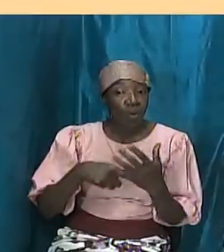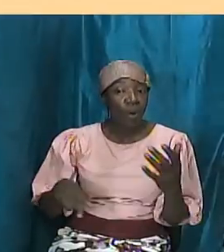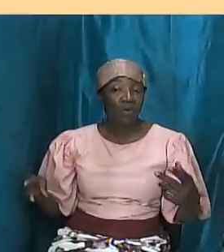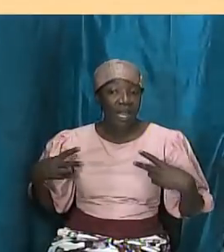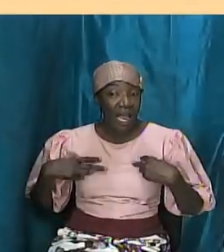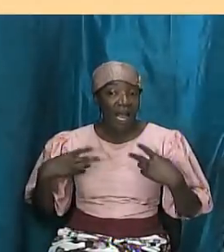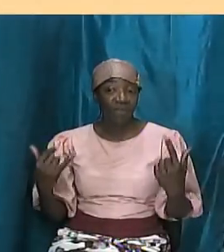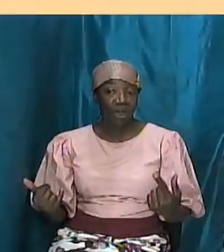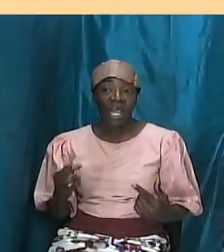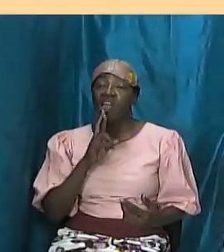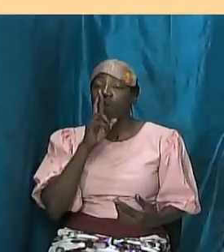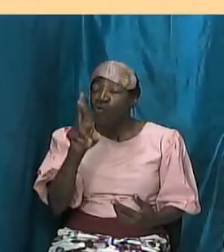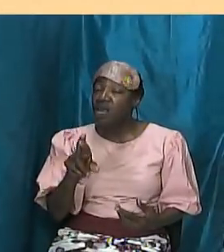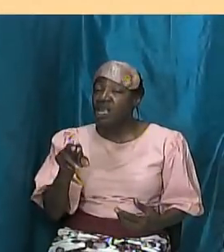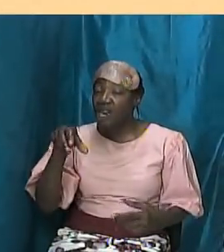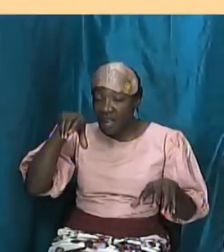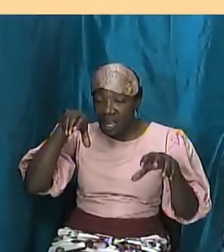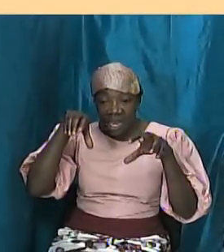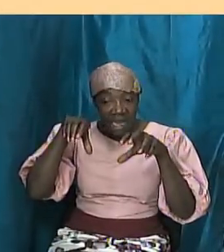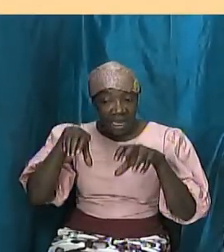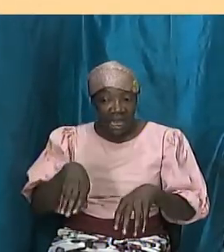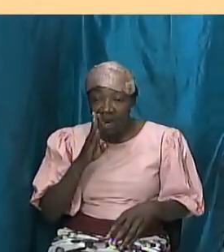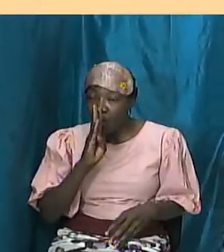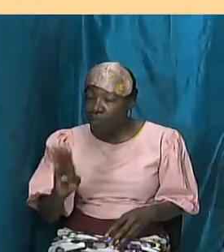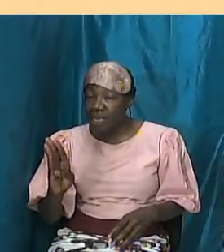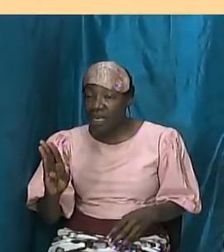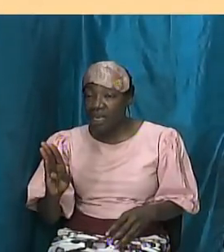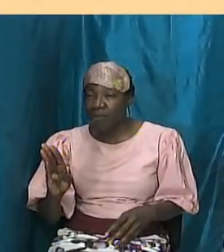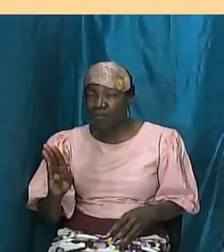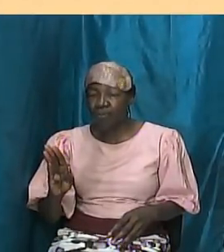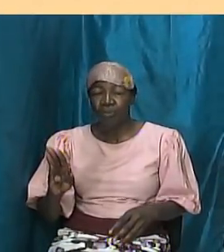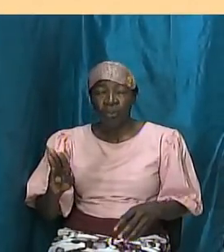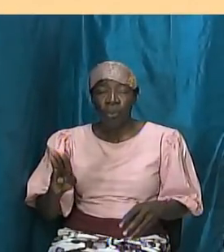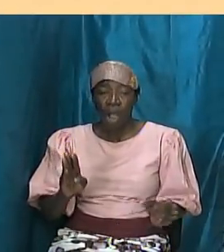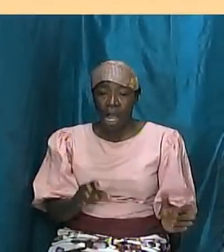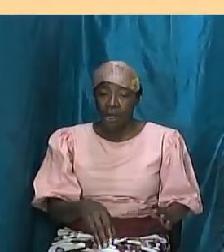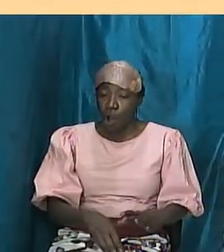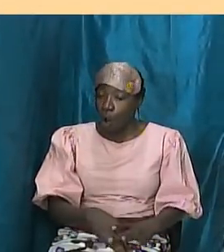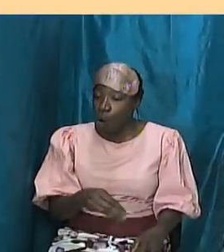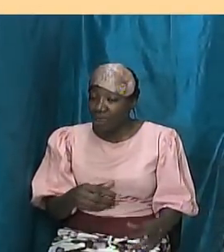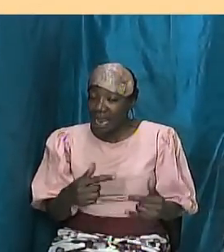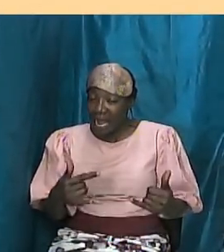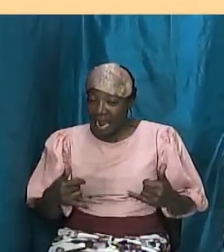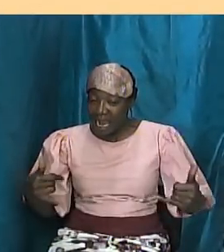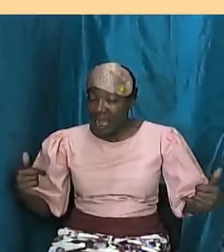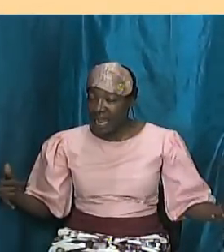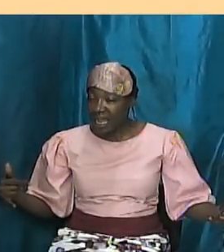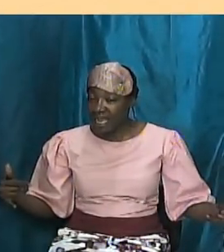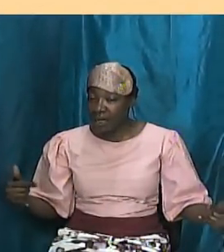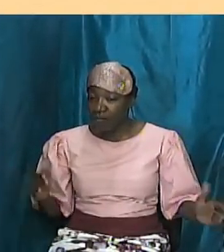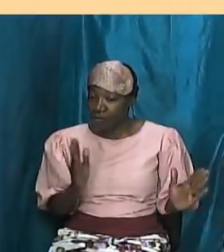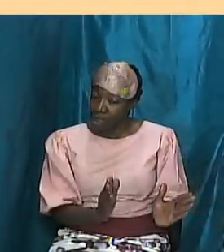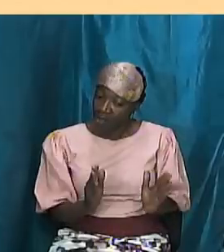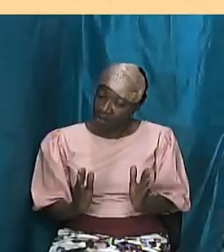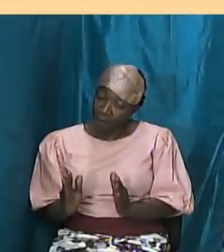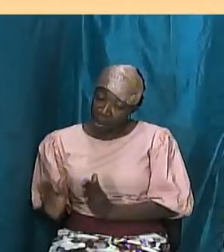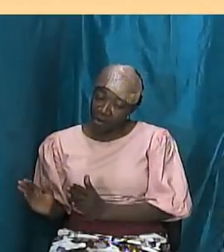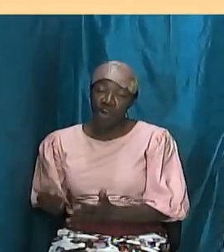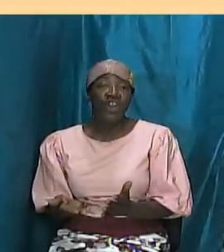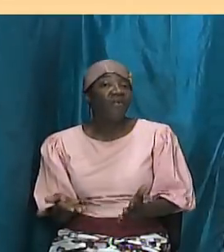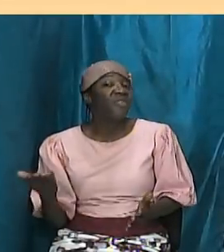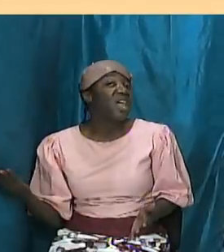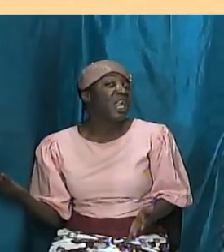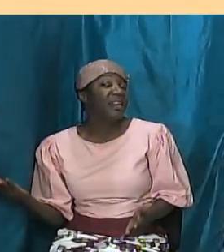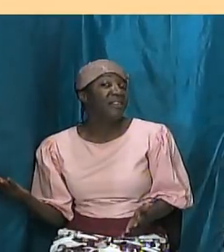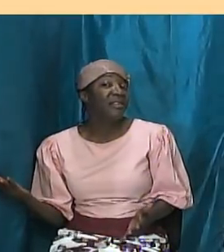really could have emerged from a basic outline, a basic pattern of things as was outlined. And